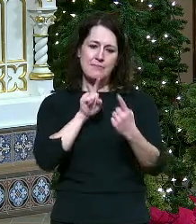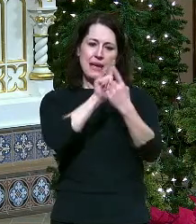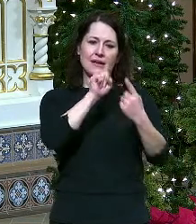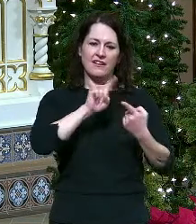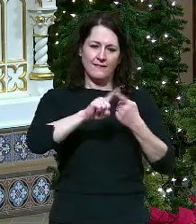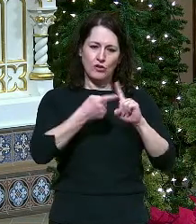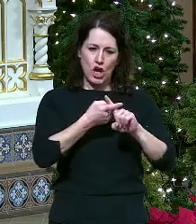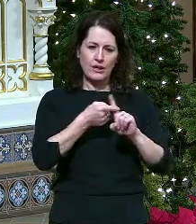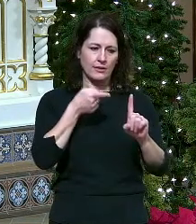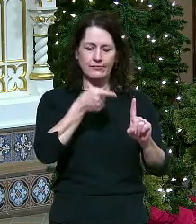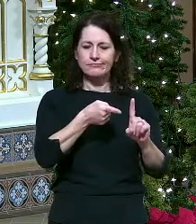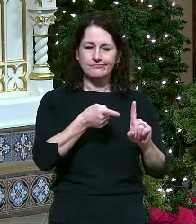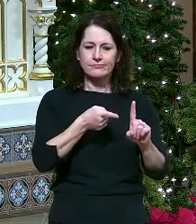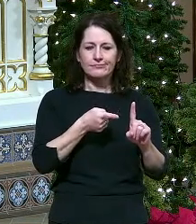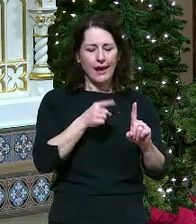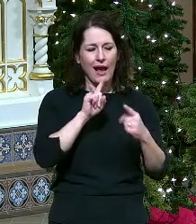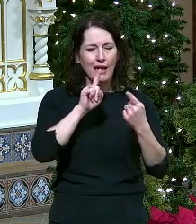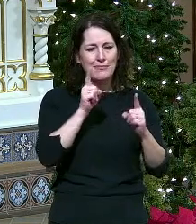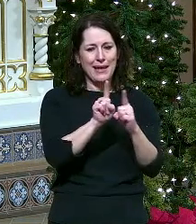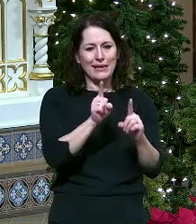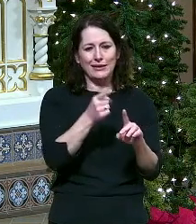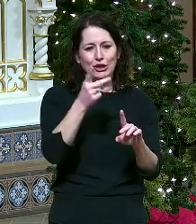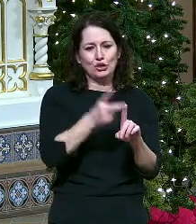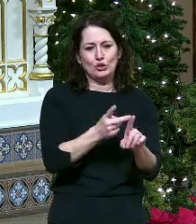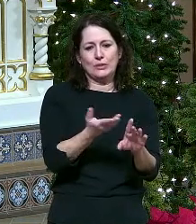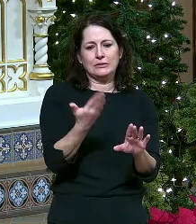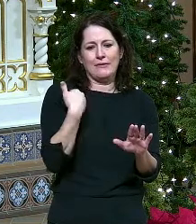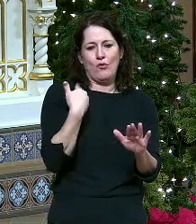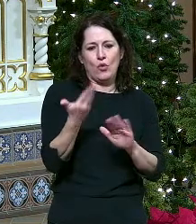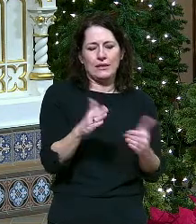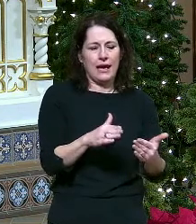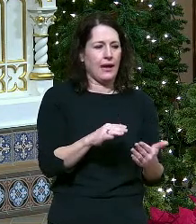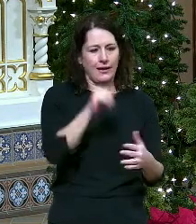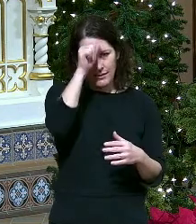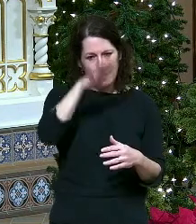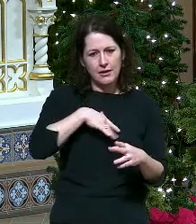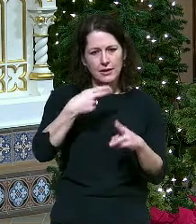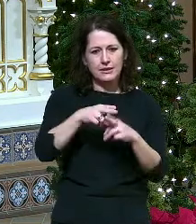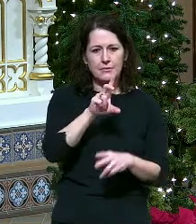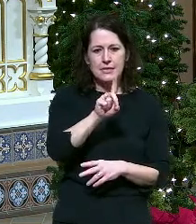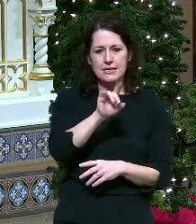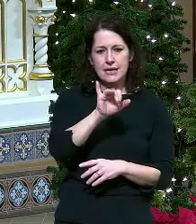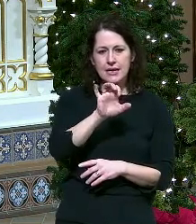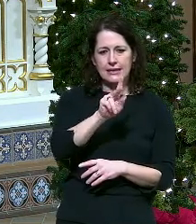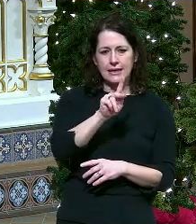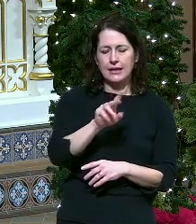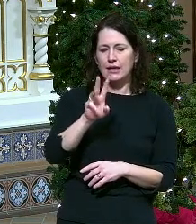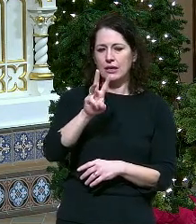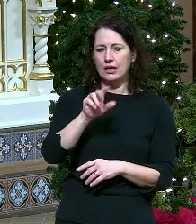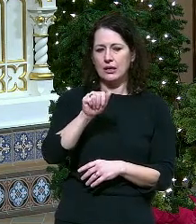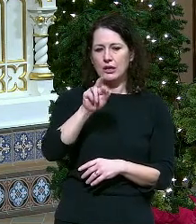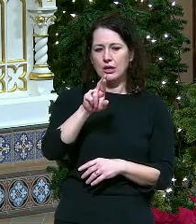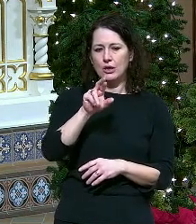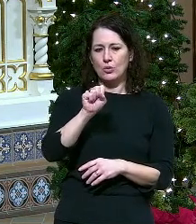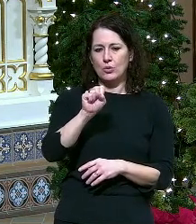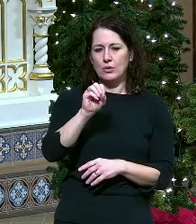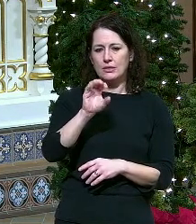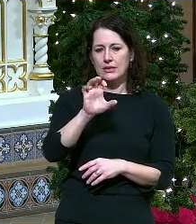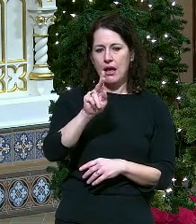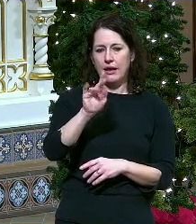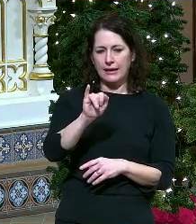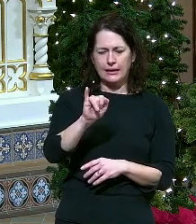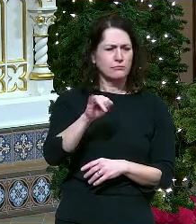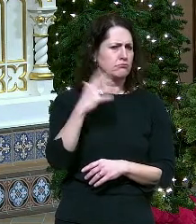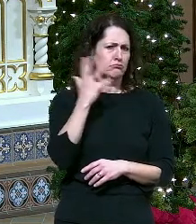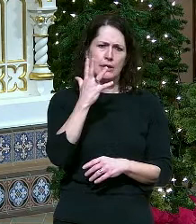few months before he died, and I did his funeral right here, Dick Warsaki. He was a very